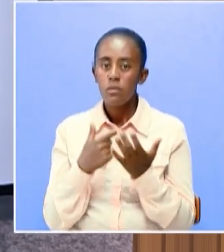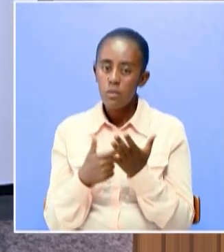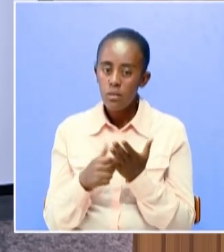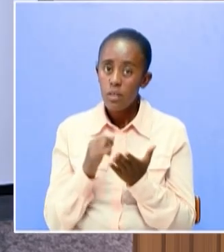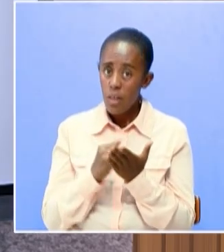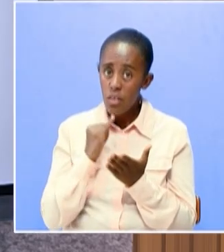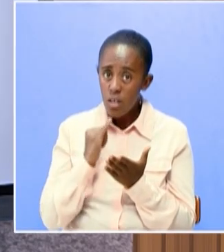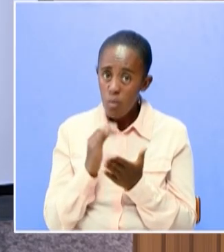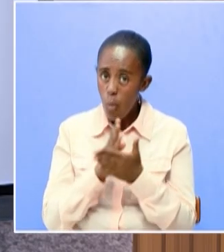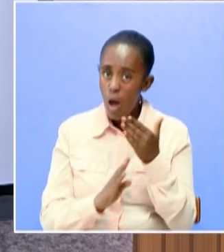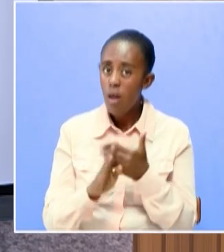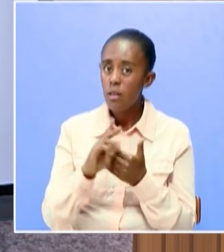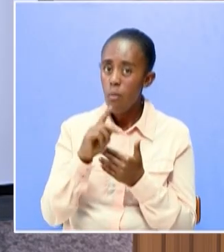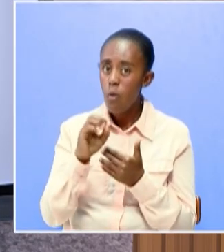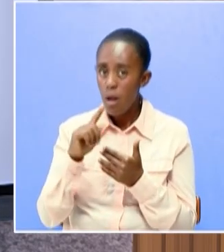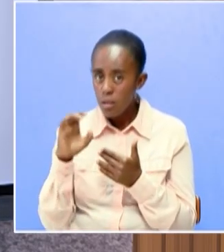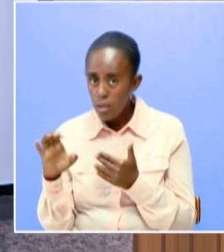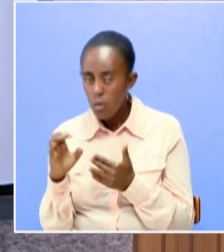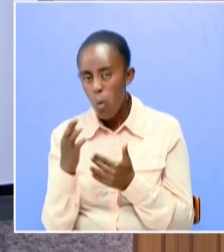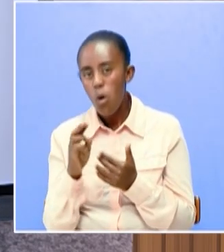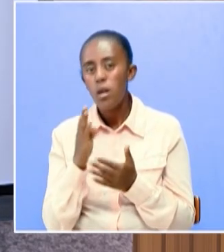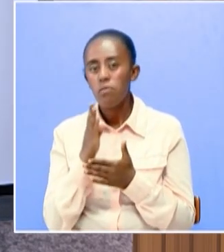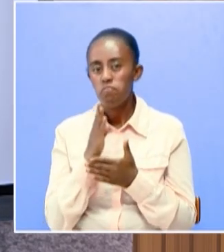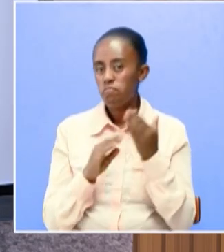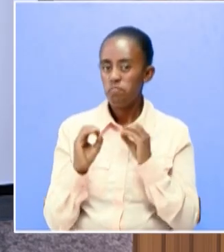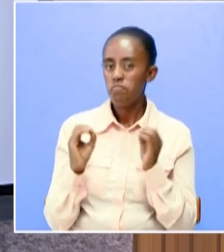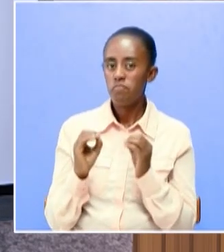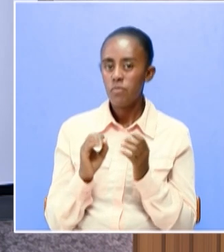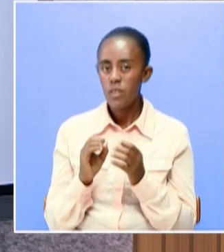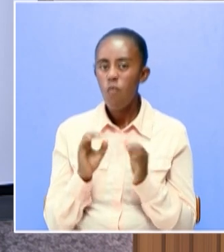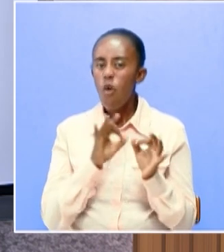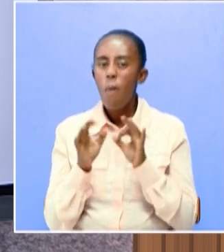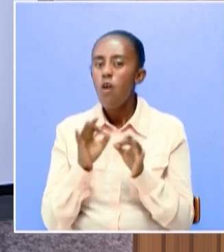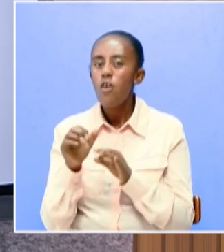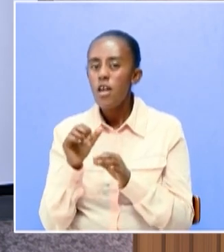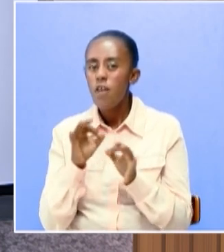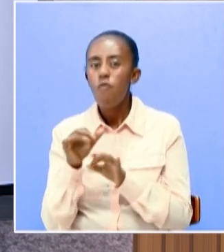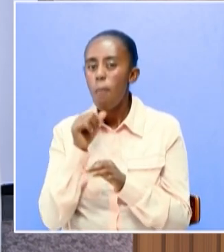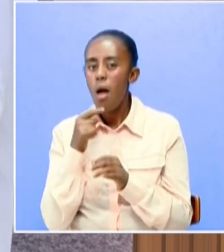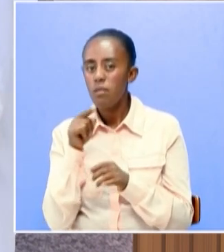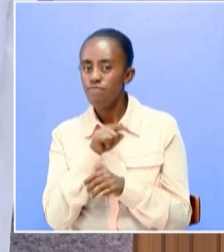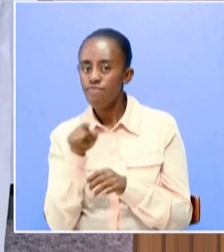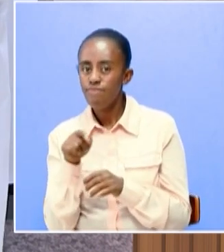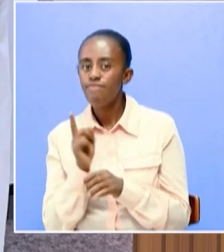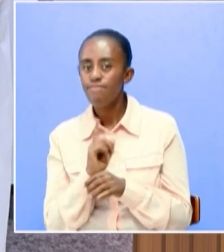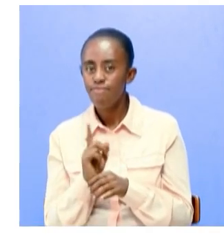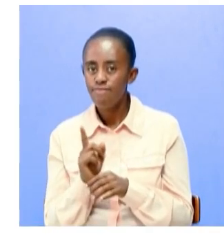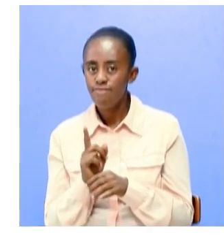it polite or maybe impolite ways? Formal or informal? This one is just